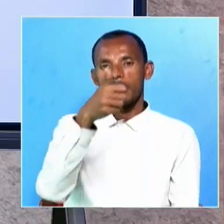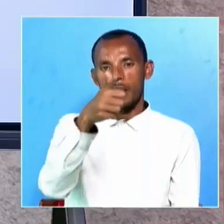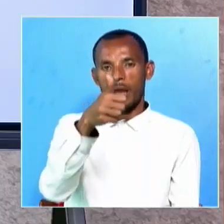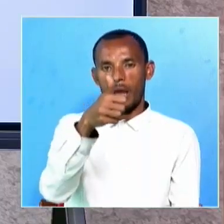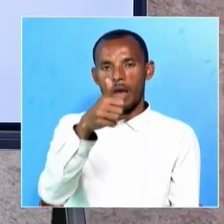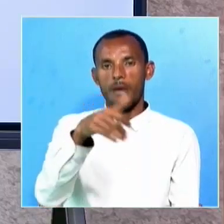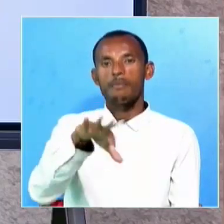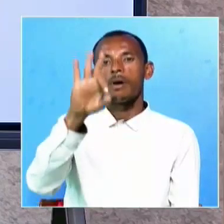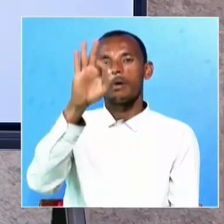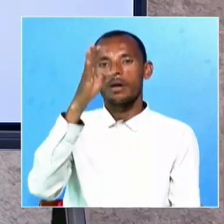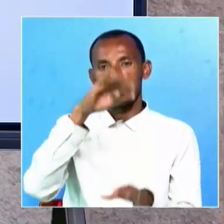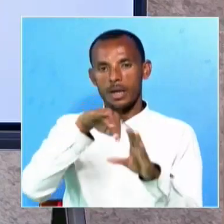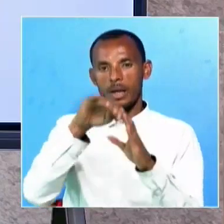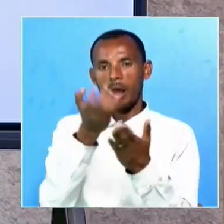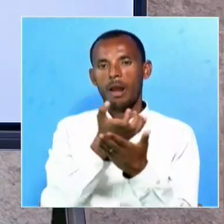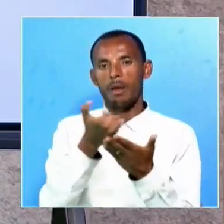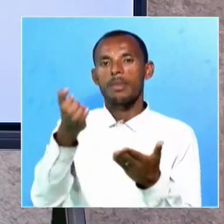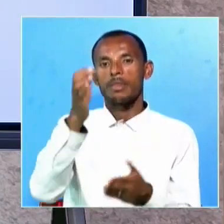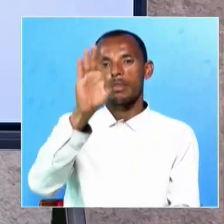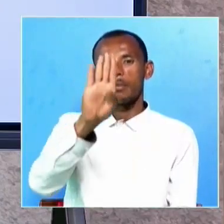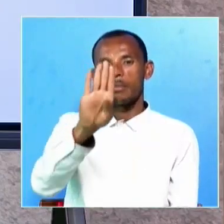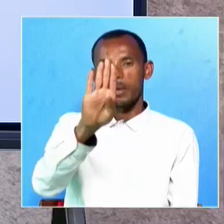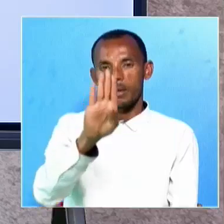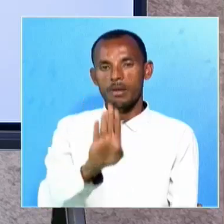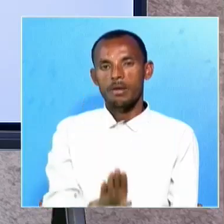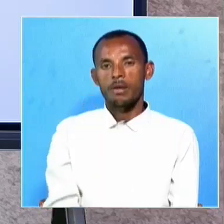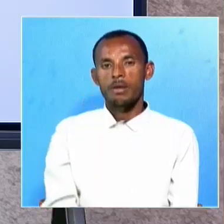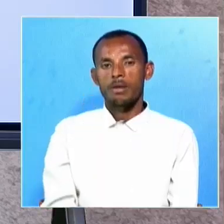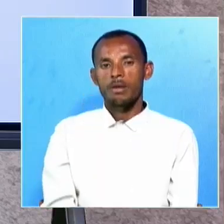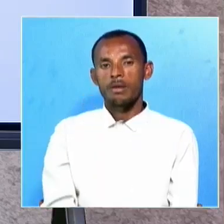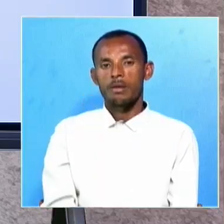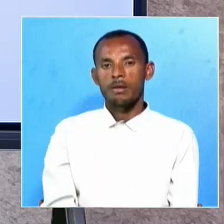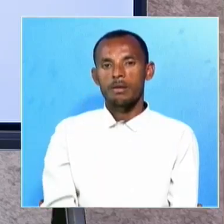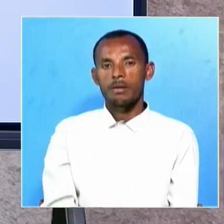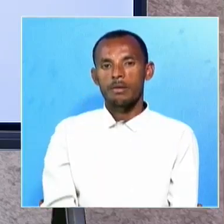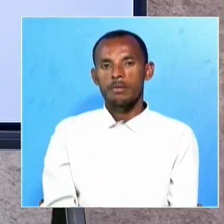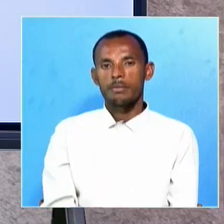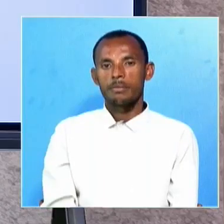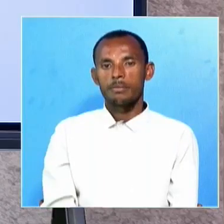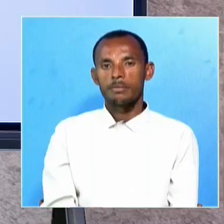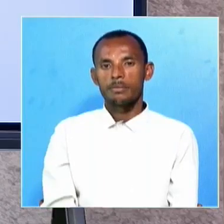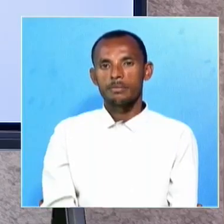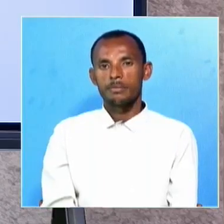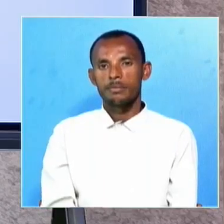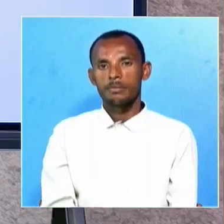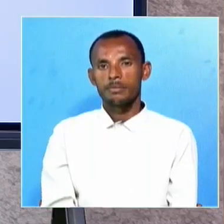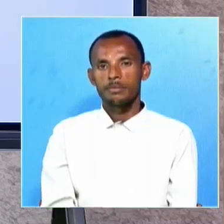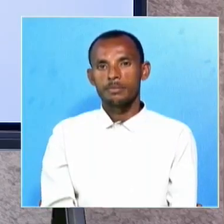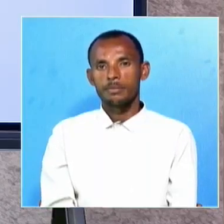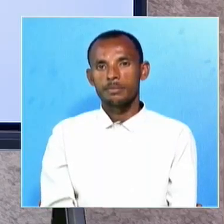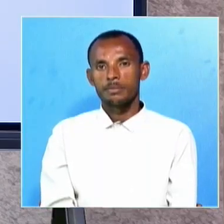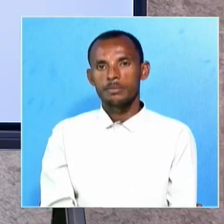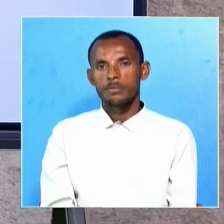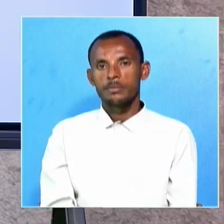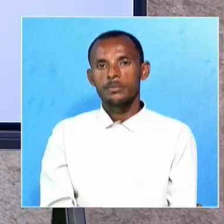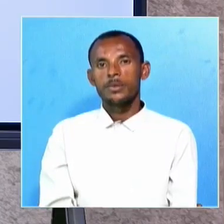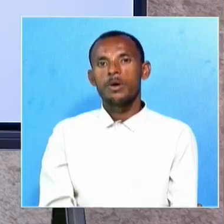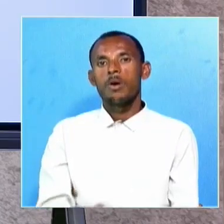all elements of set A, all elements of